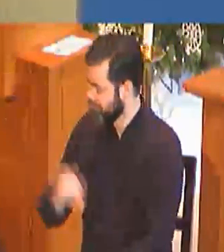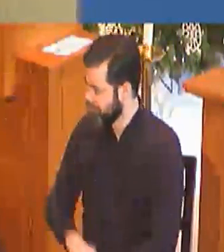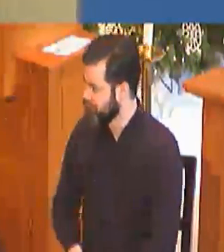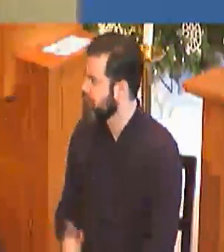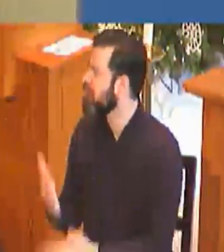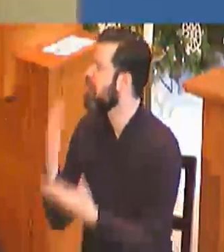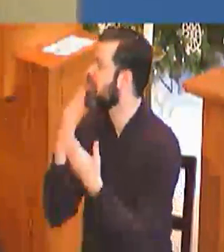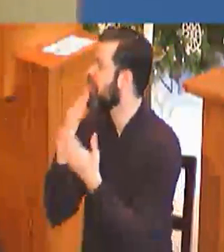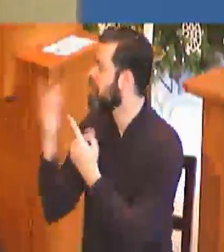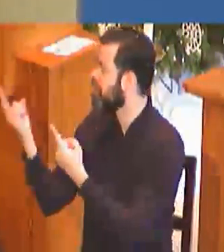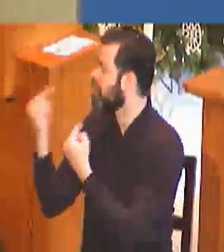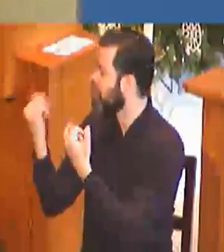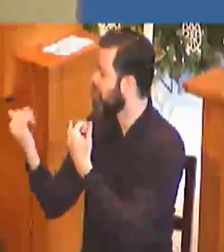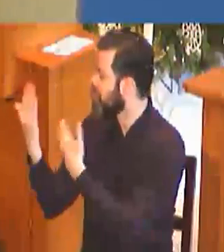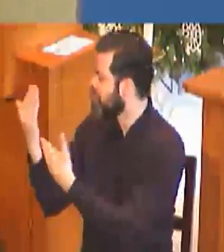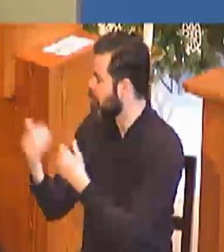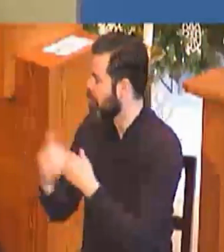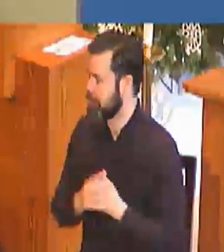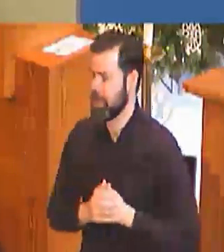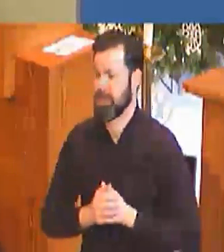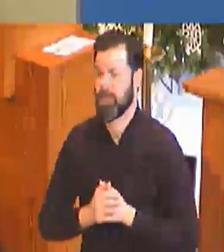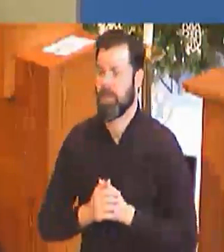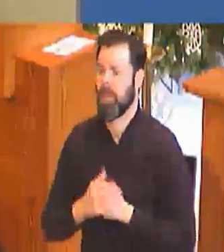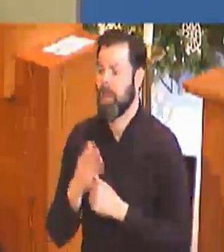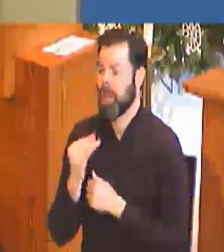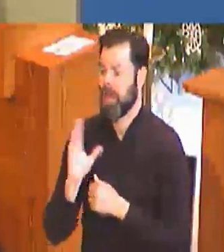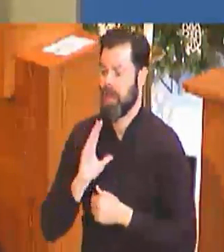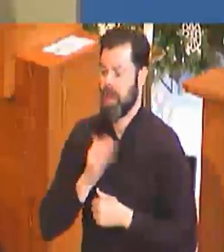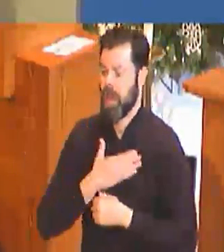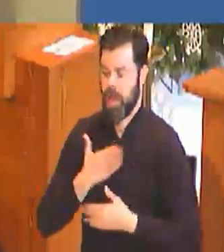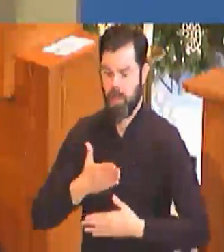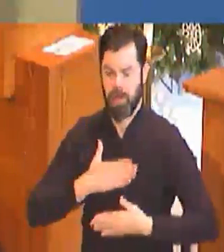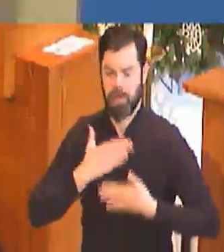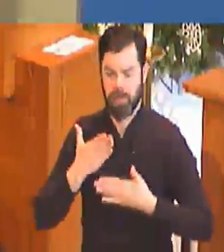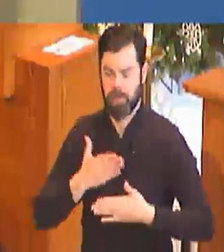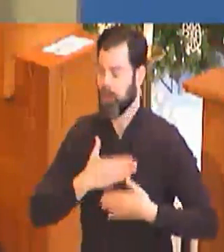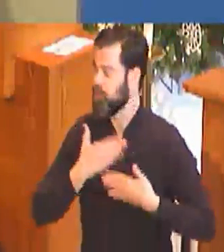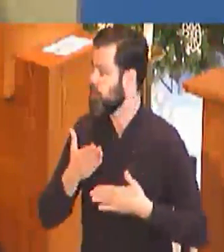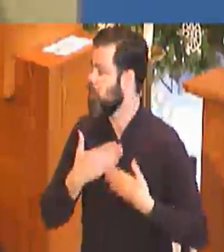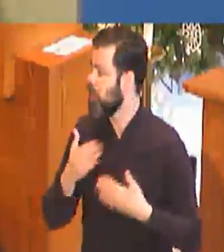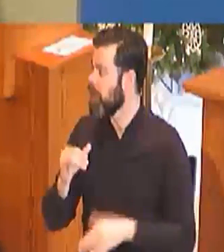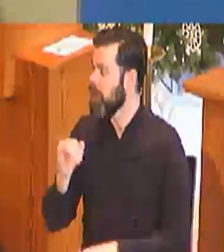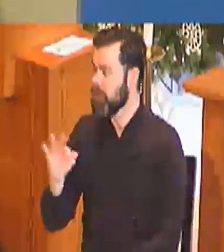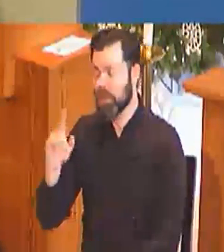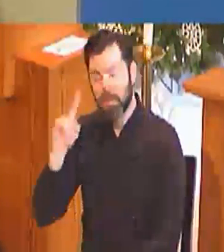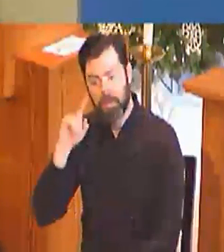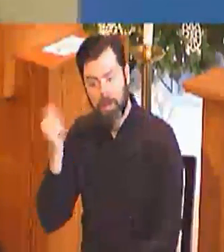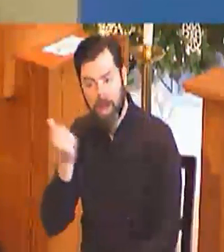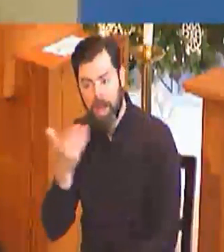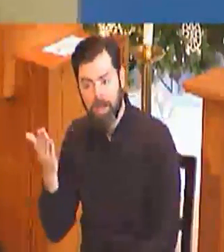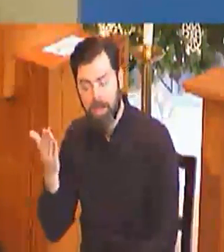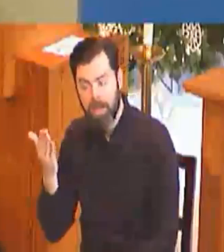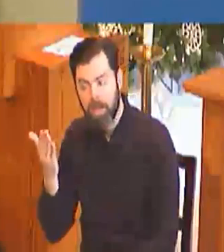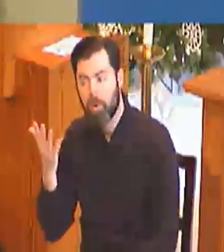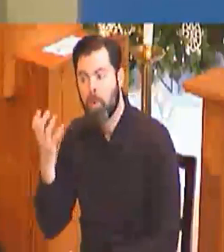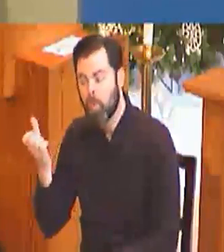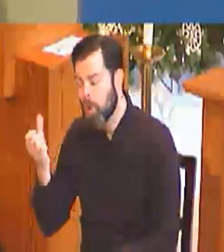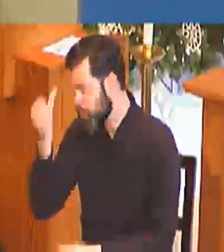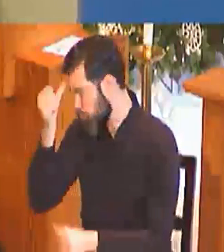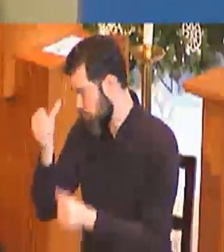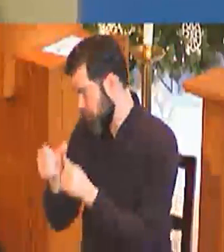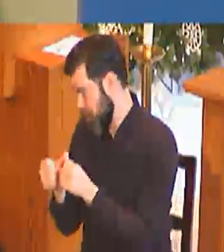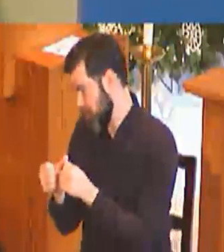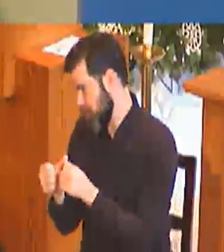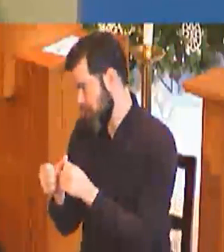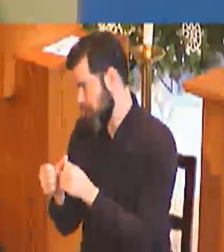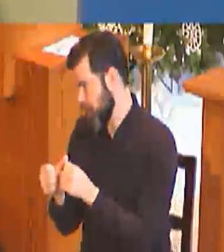Thank you for being here this morning. And our joy is that if you hear anything this morning, you hear this. Wherever